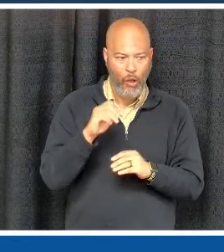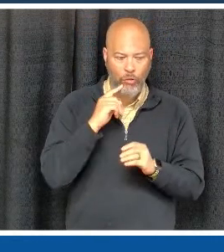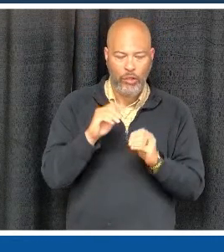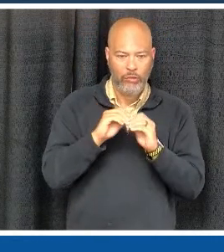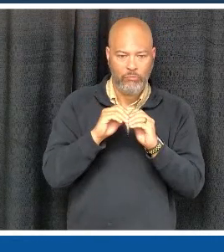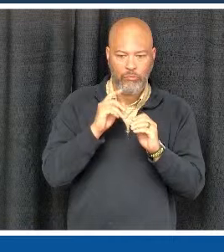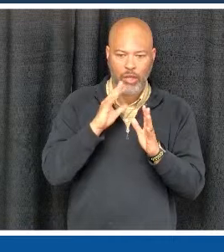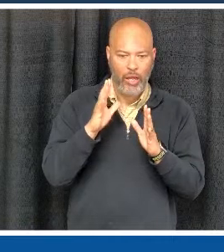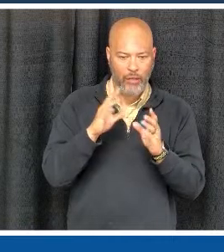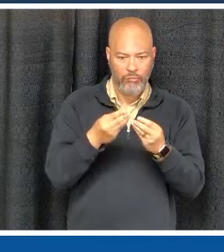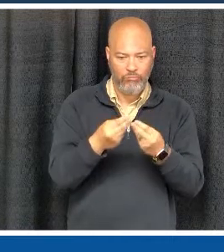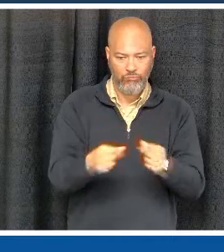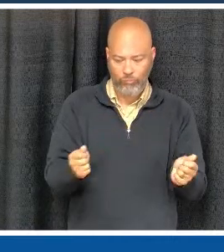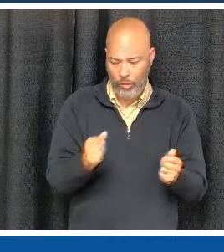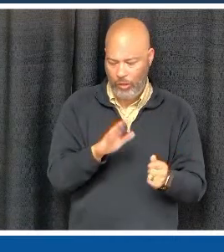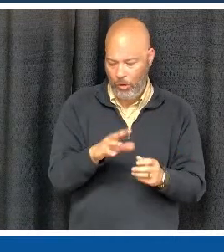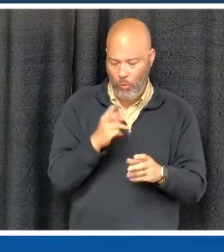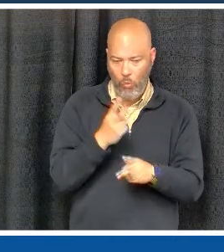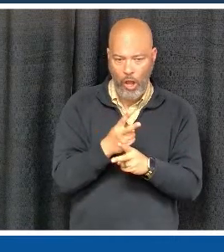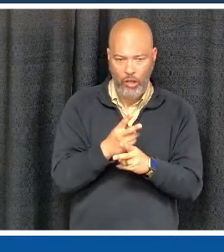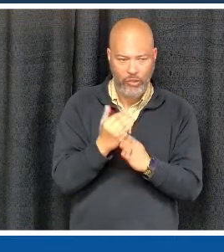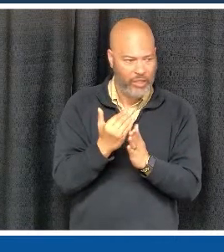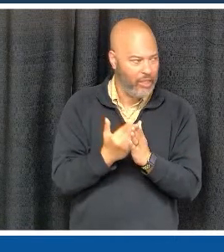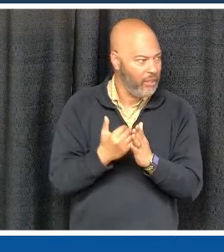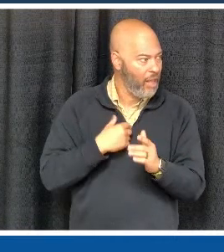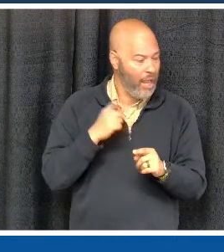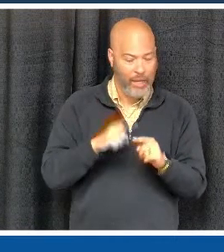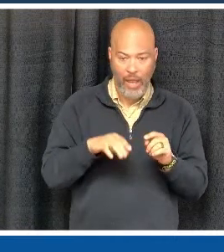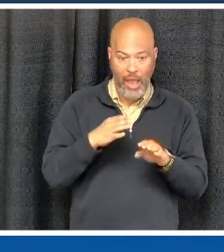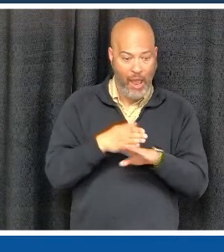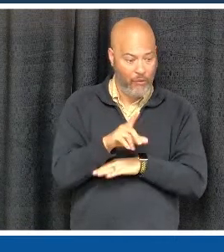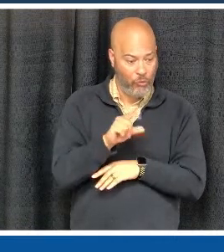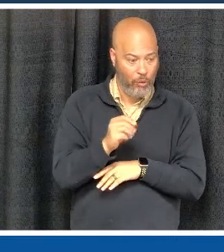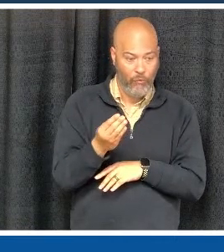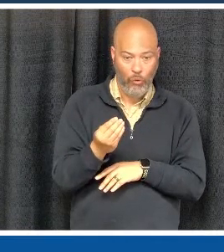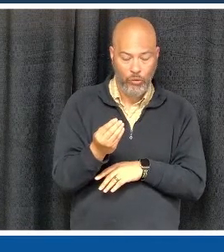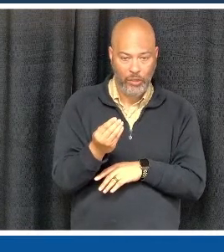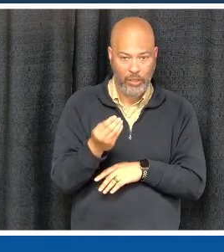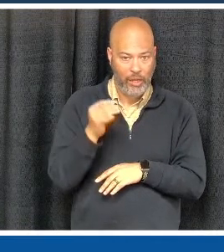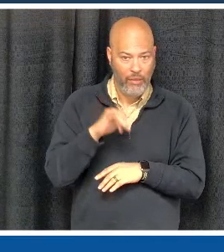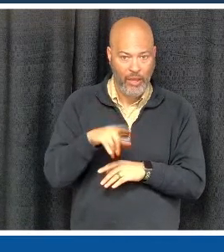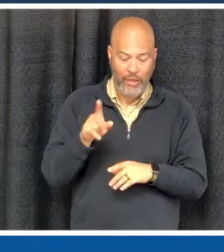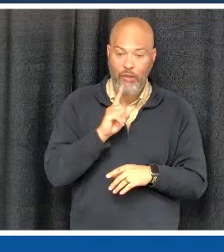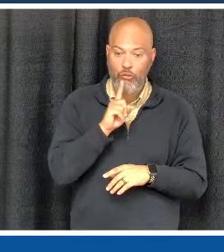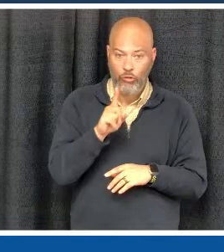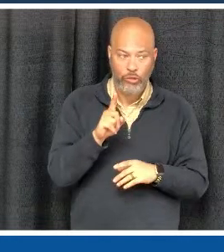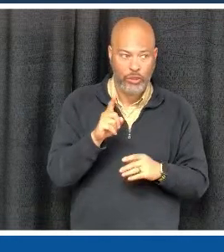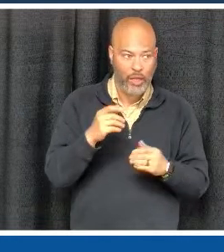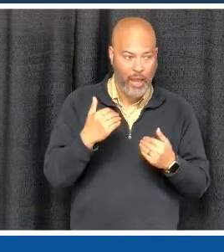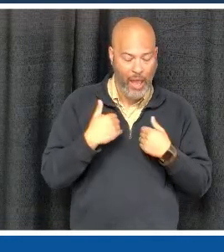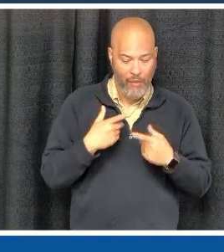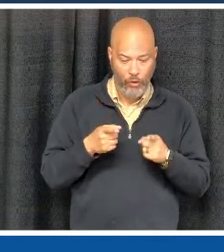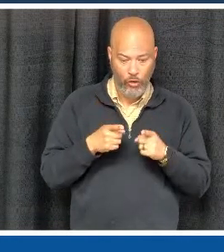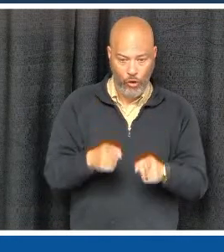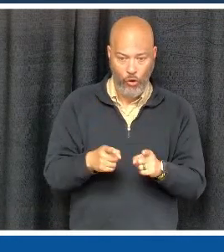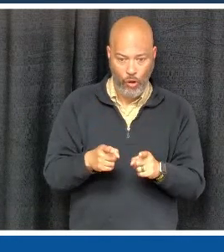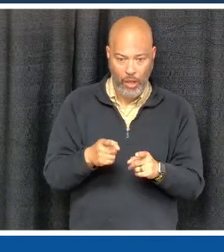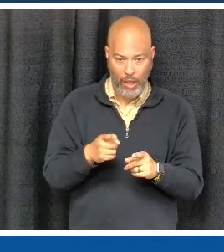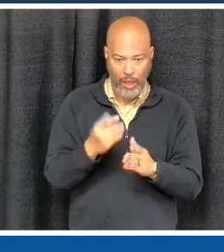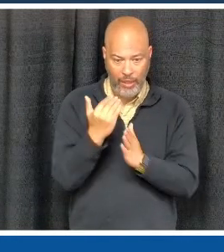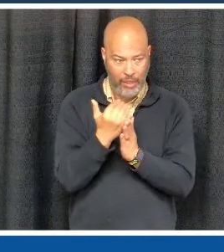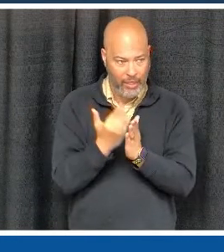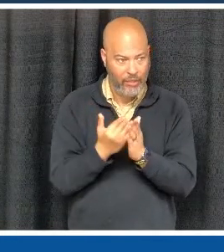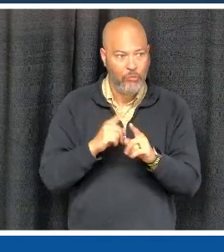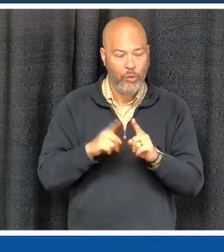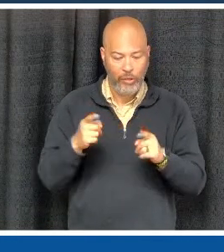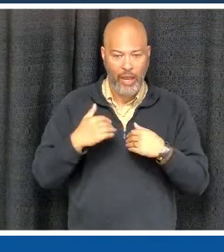list. Could not find currently or any time after 2014 that they actually do have a current watch list. However, they